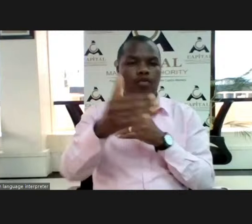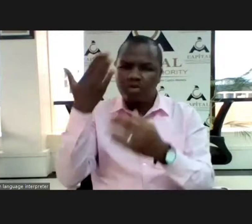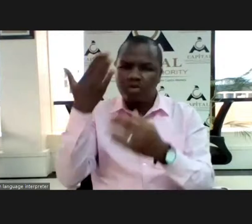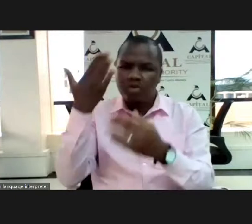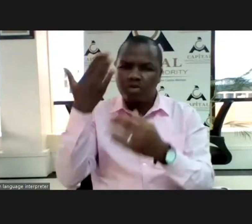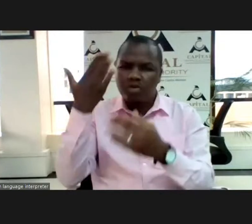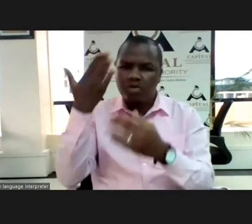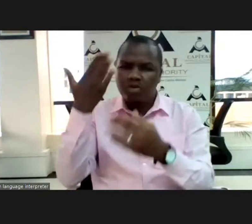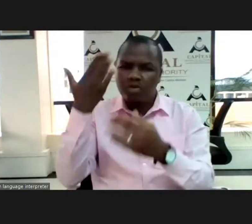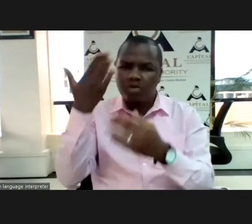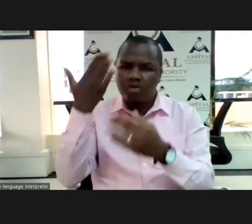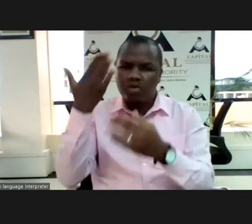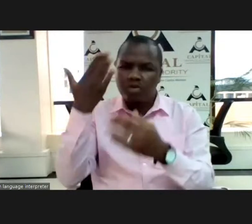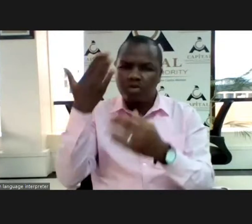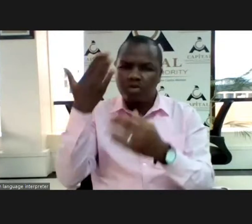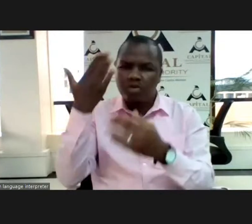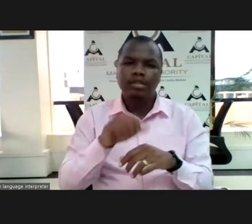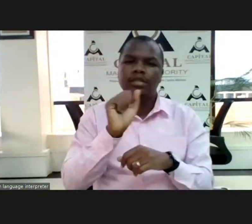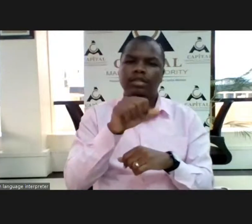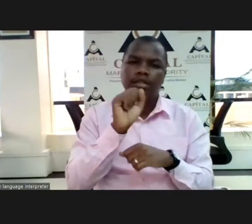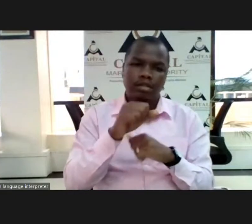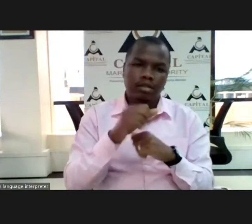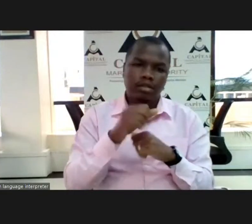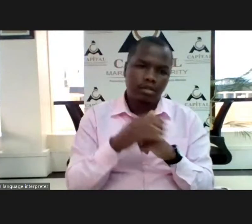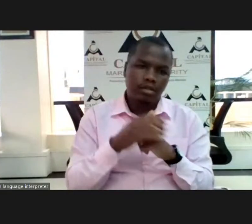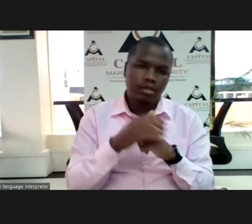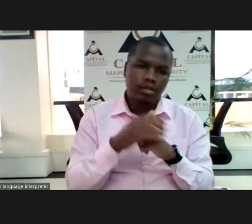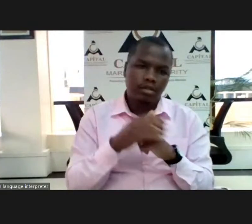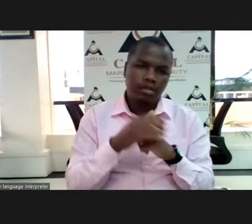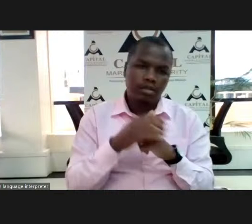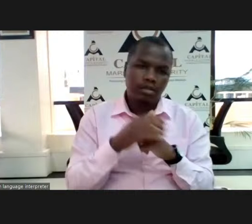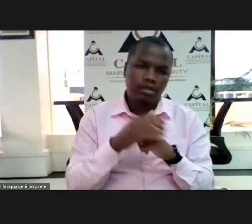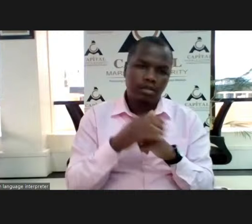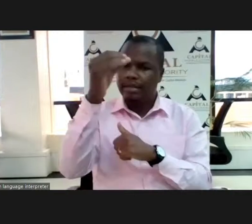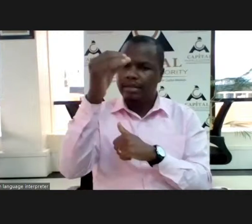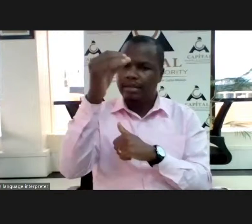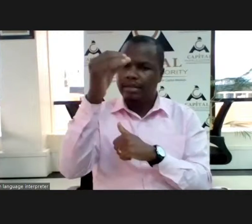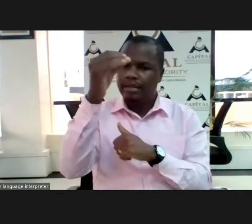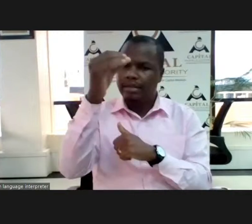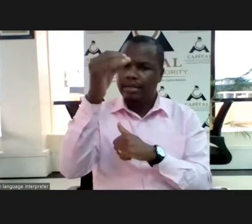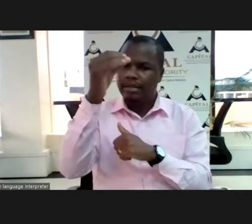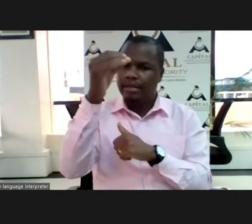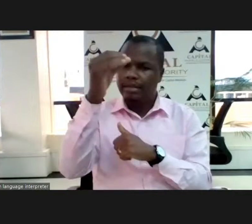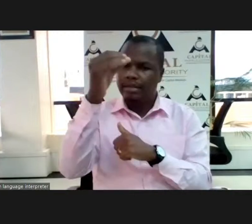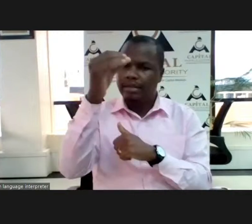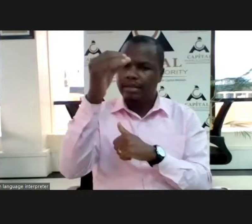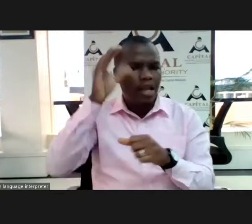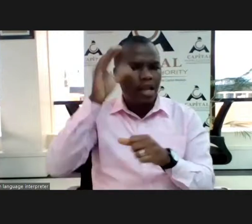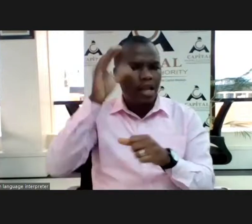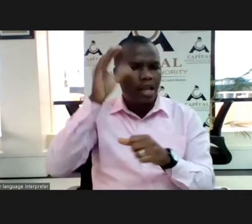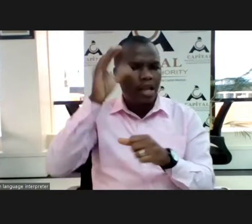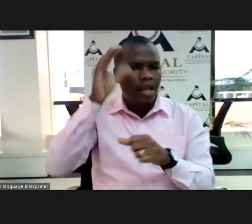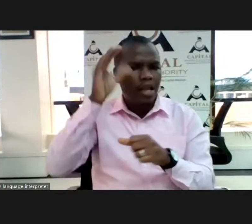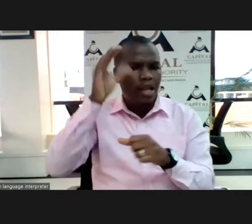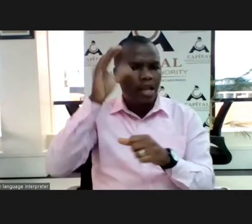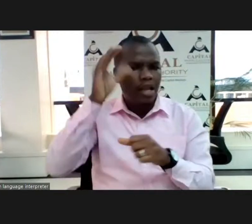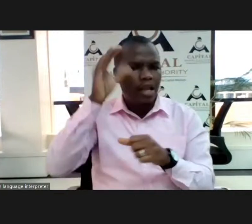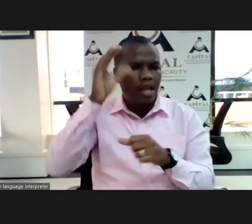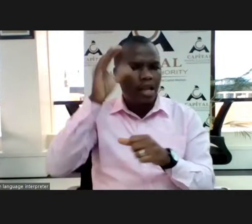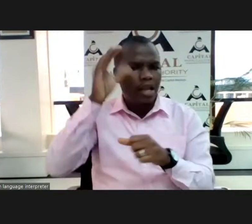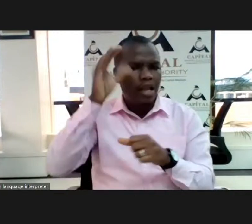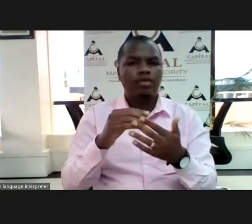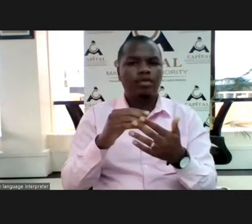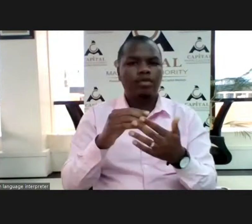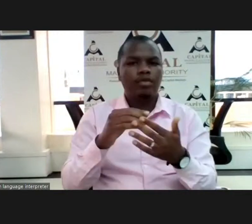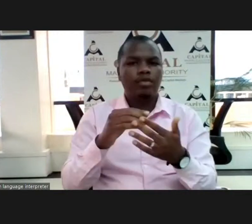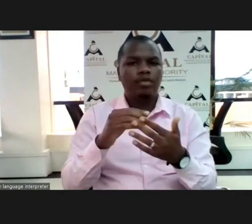capital markets products? Resounding yes. 98% of you say yes. From the discussions by the panel, which